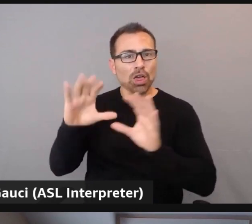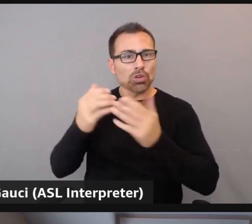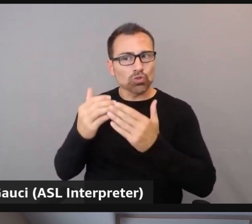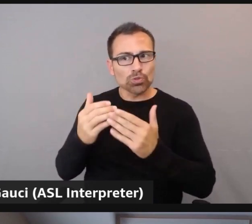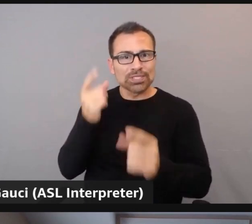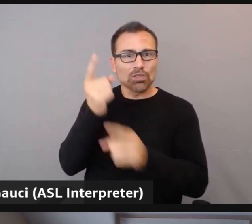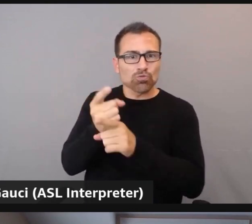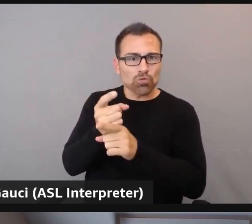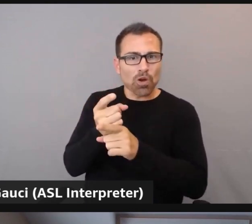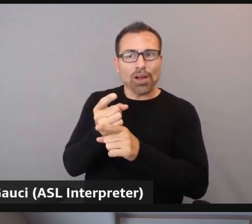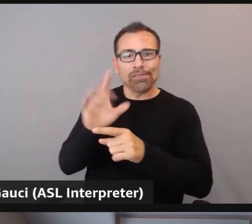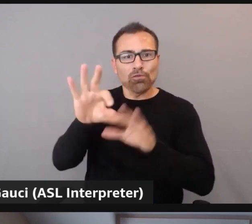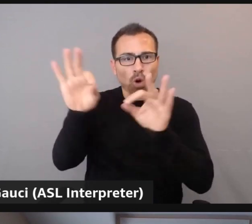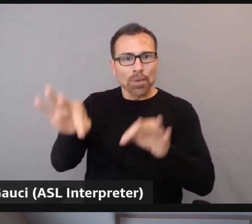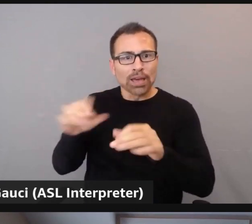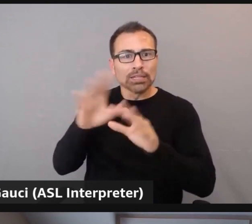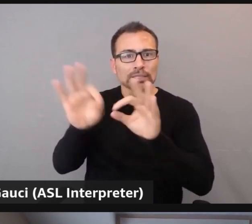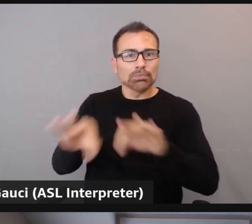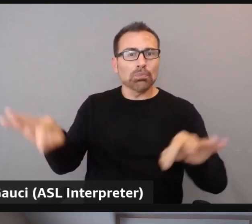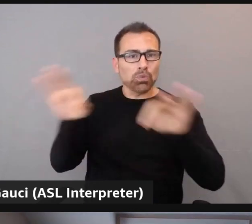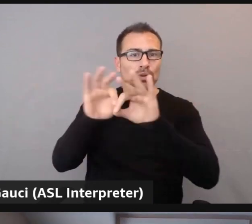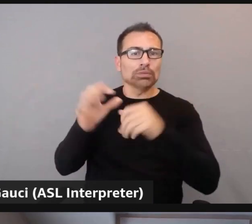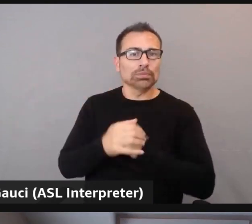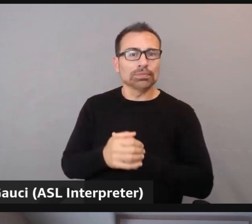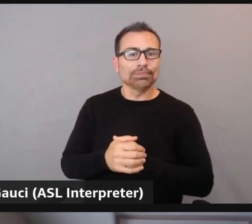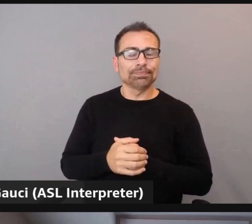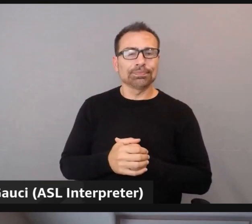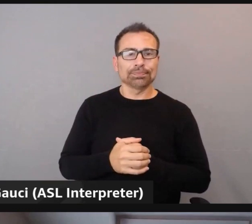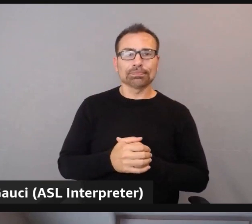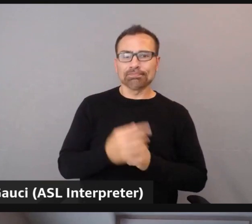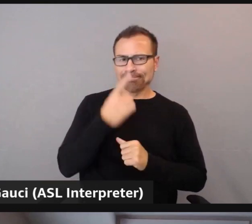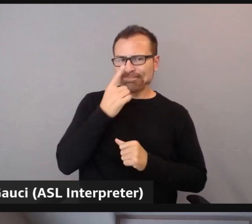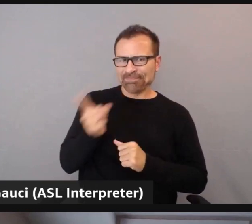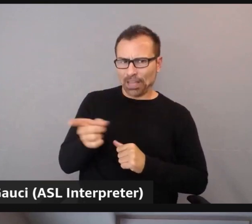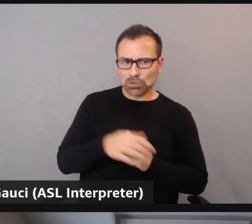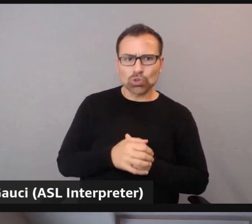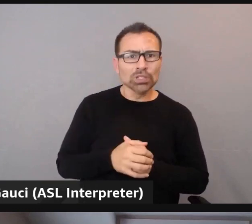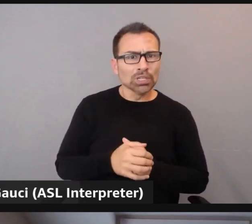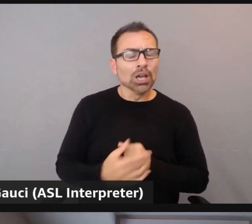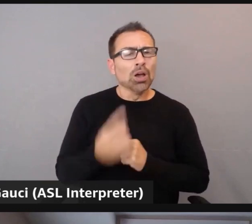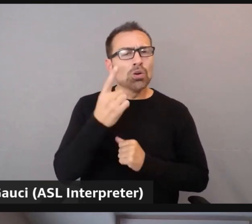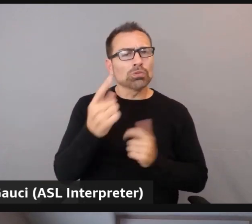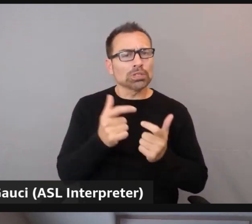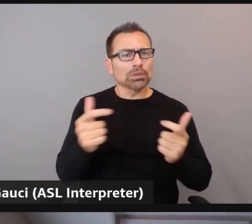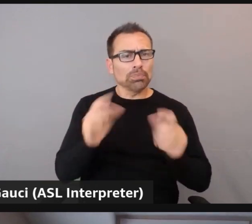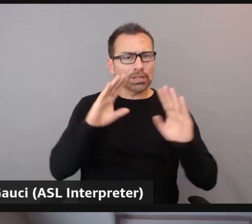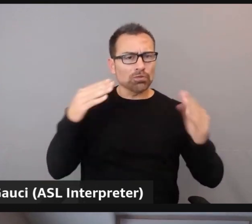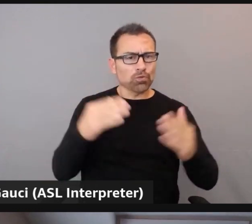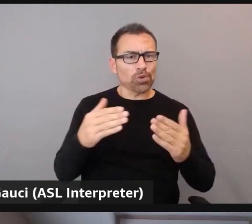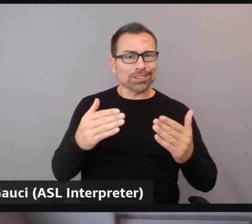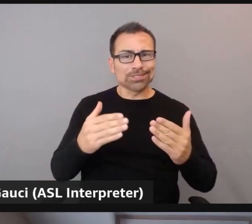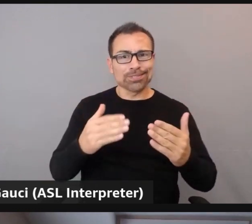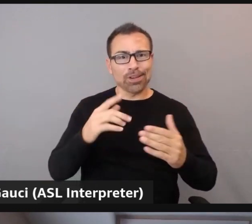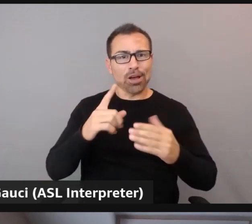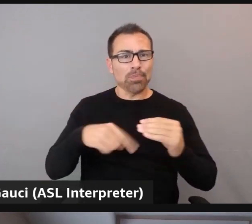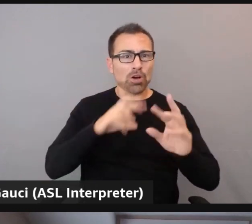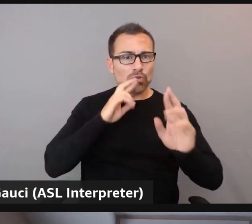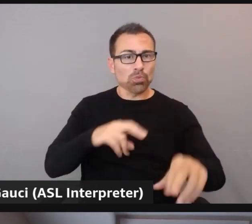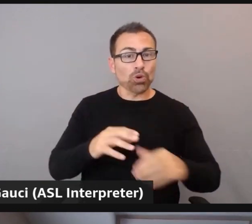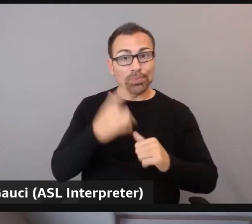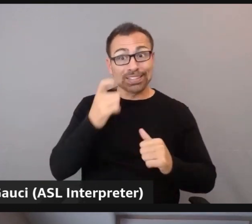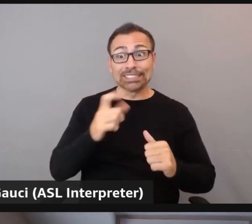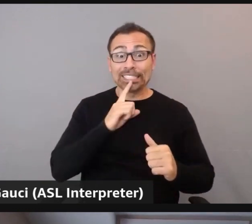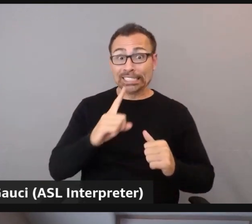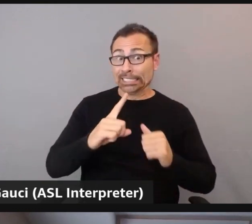key. Oh, absolutely. And I think that the biggest focus that we have with some of that reporting, because it can be sensitive to an organization, and